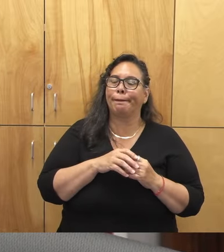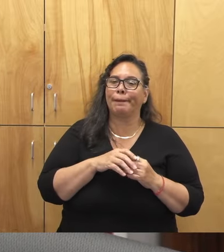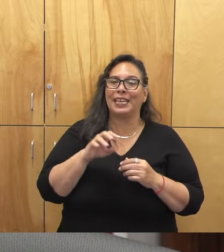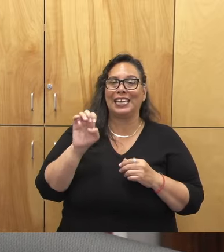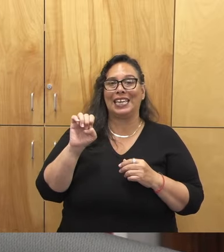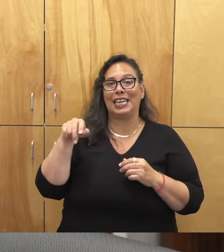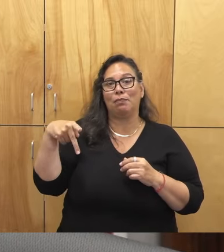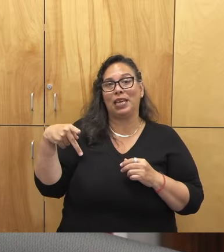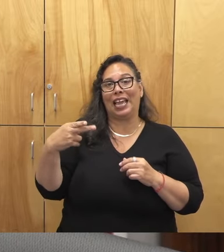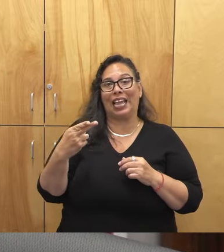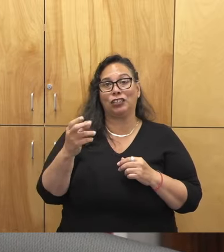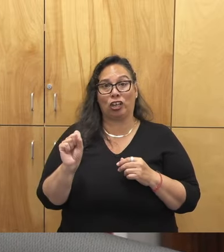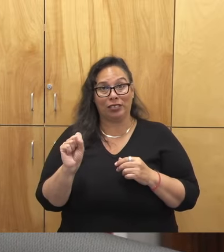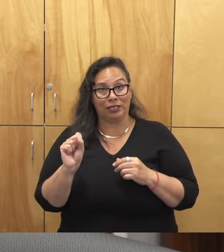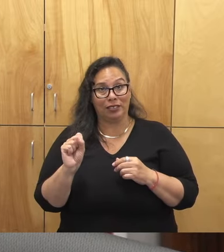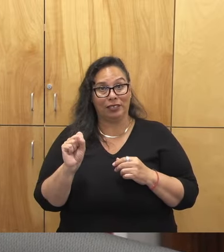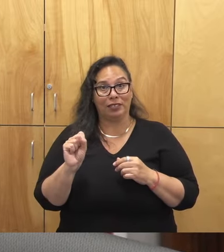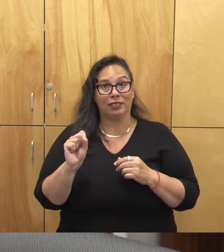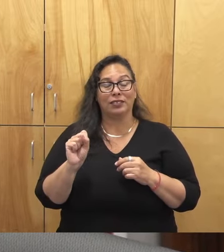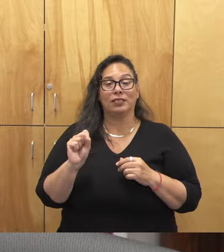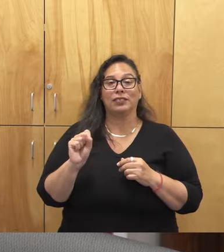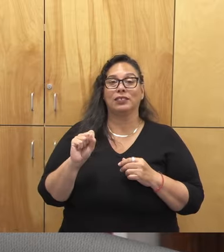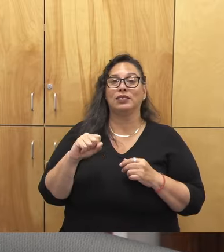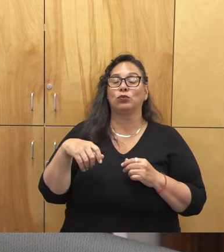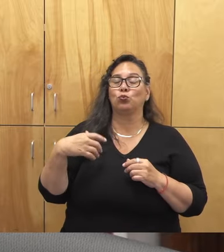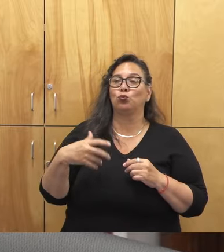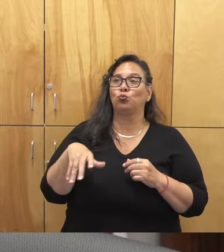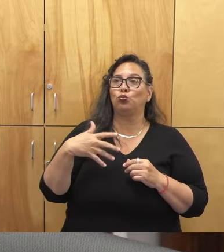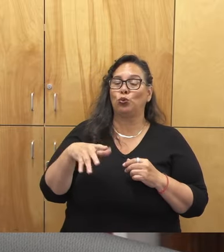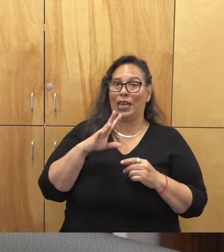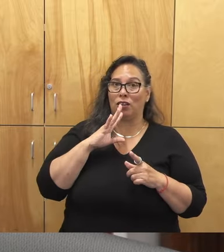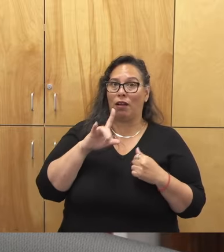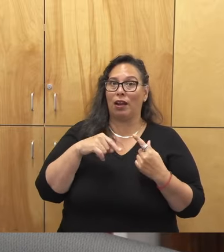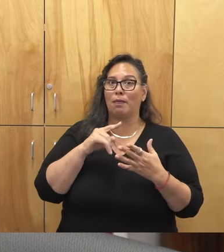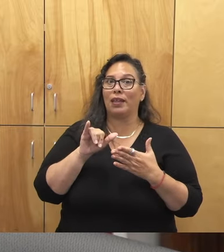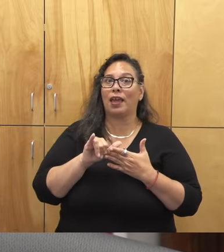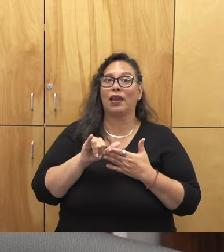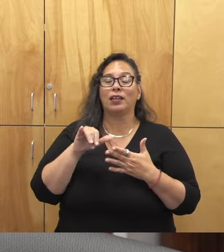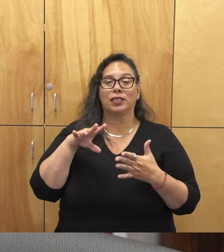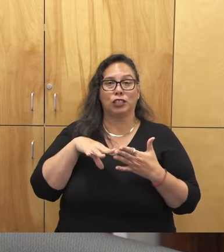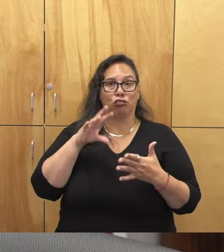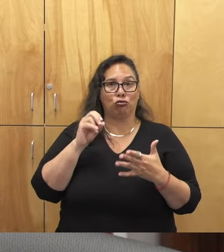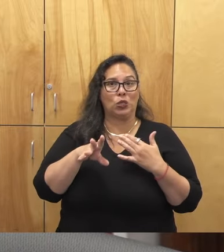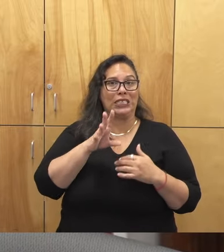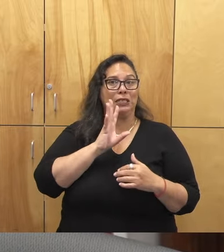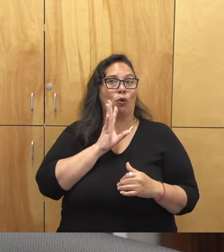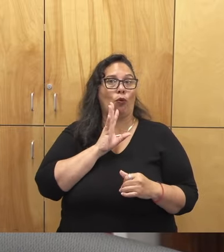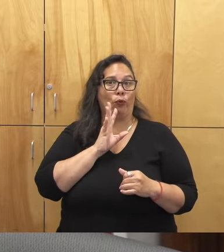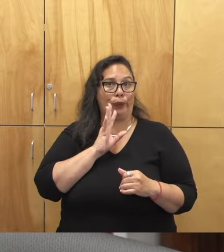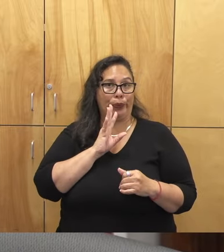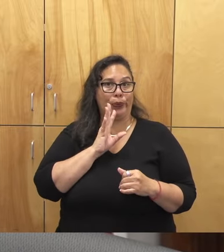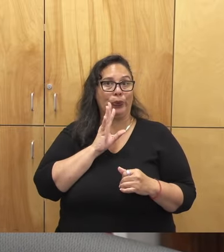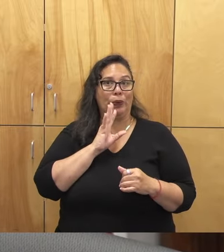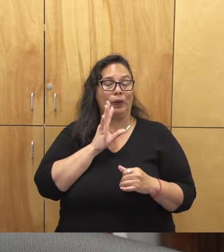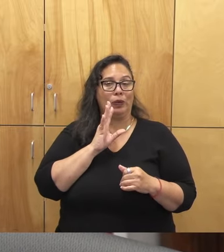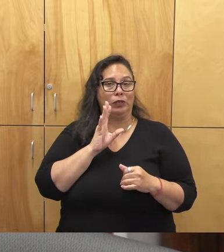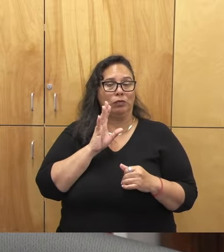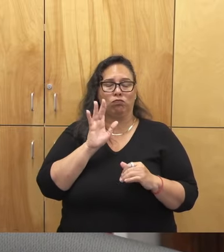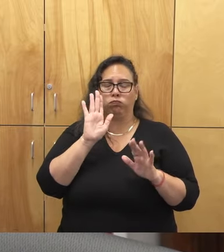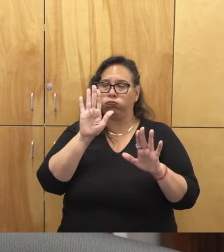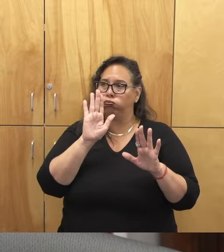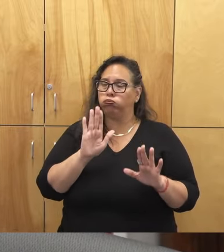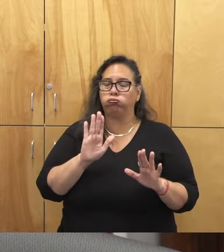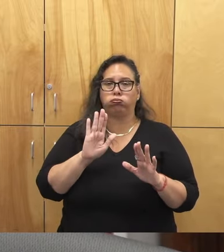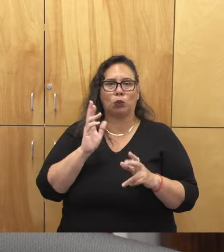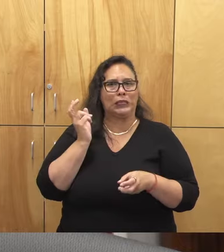EPHS. These themes were highlighted, right, where students spoke eloquently about